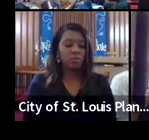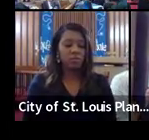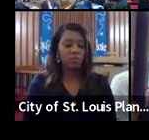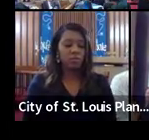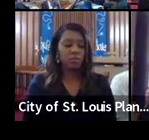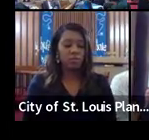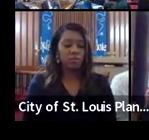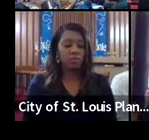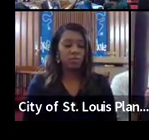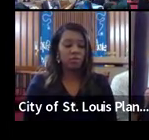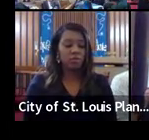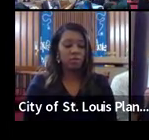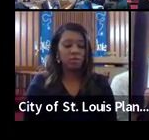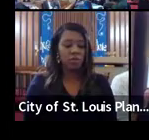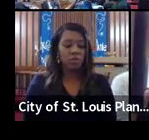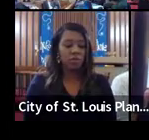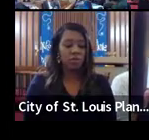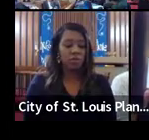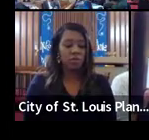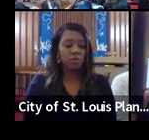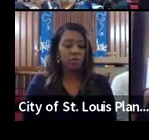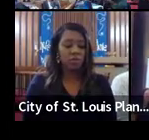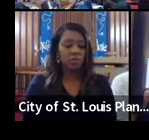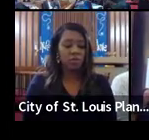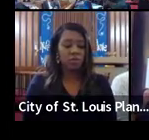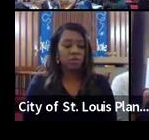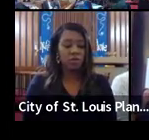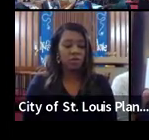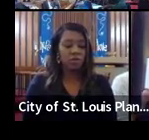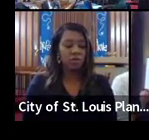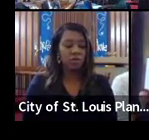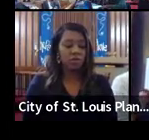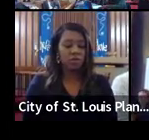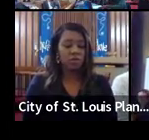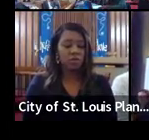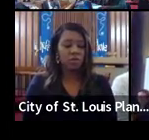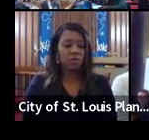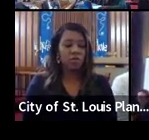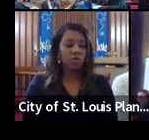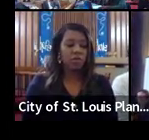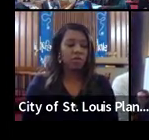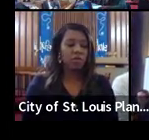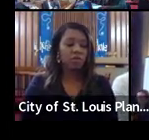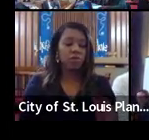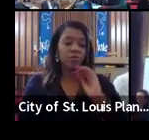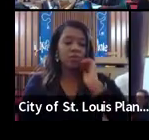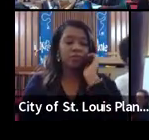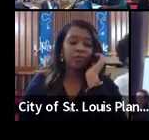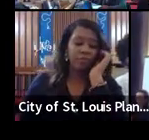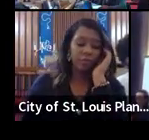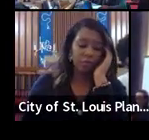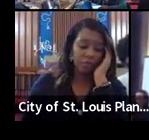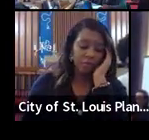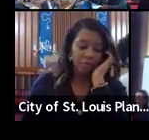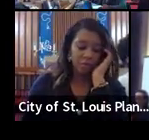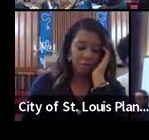transportation realm, federal grants, state grants, like say you could spend it on this.